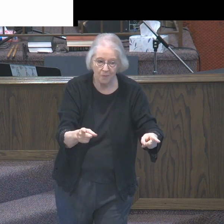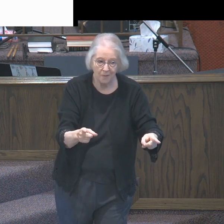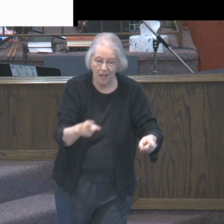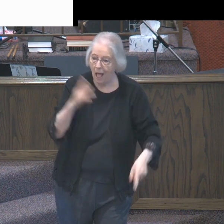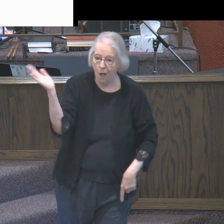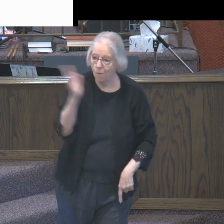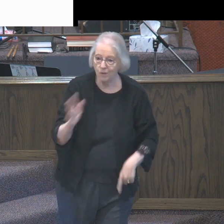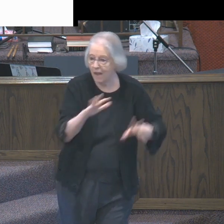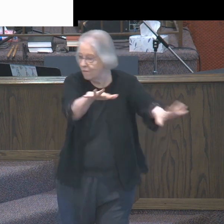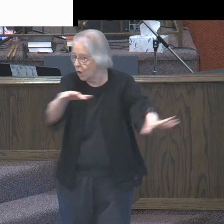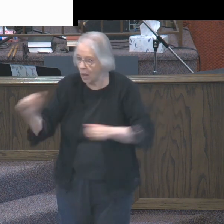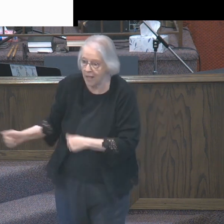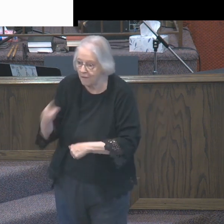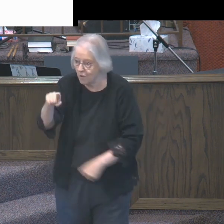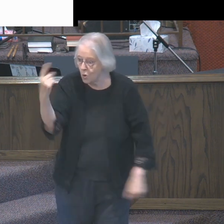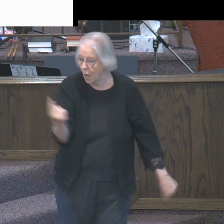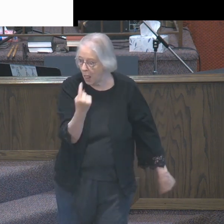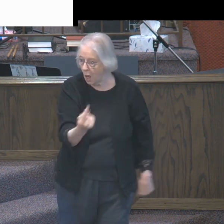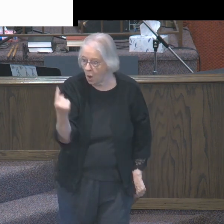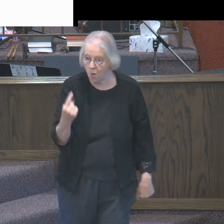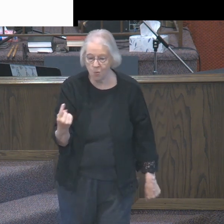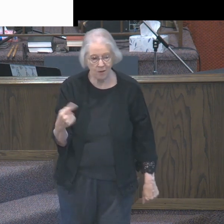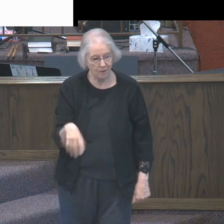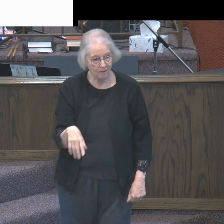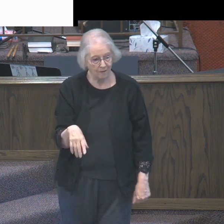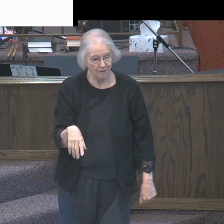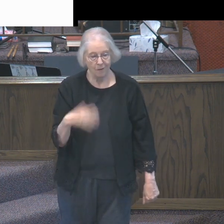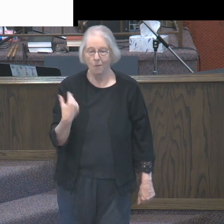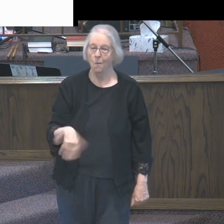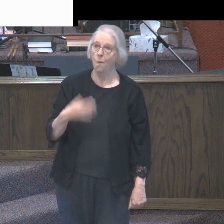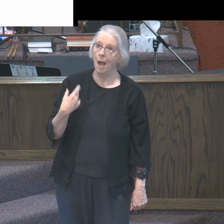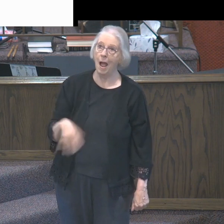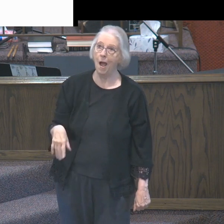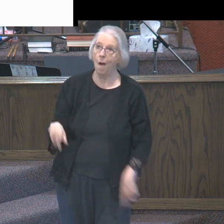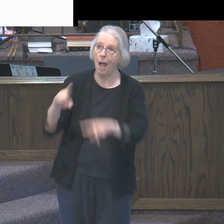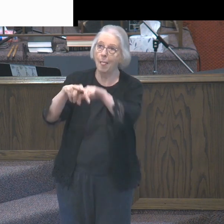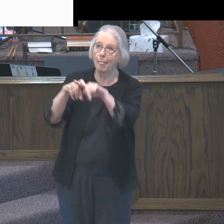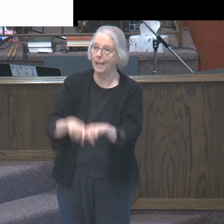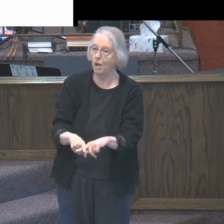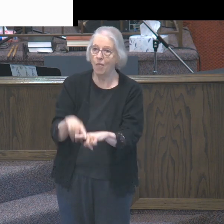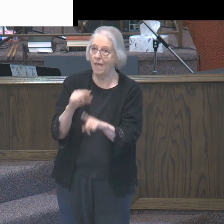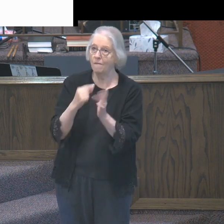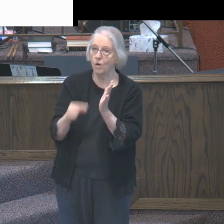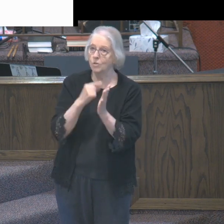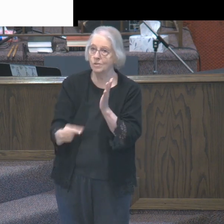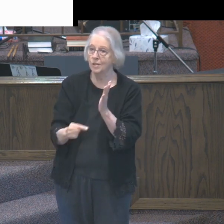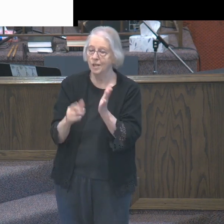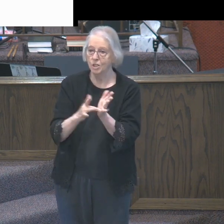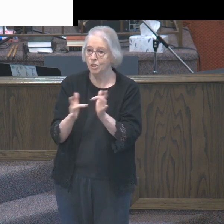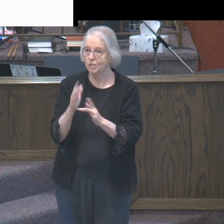James says, count it all joy whenever you fall into various trials,